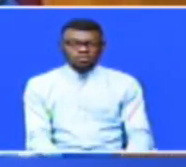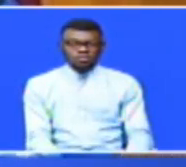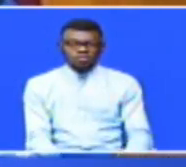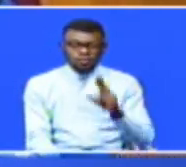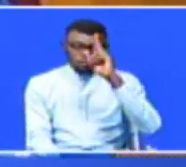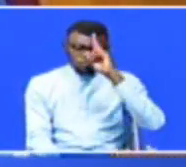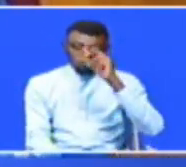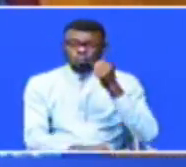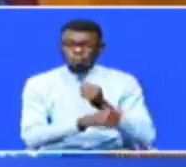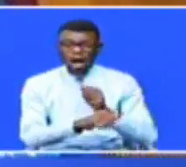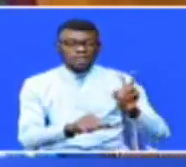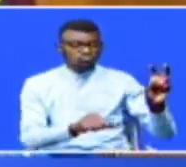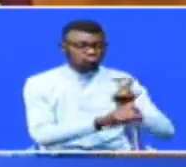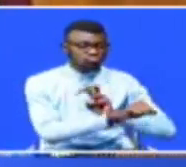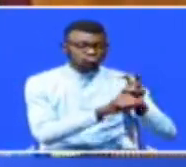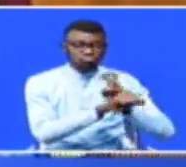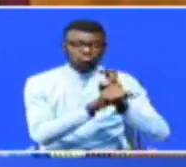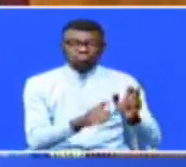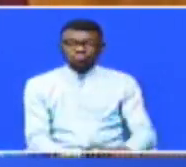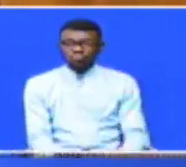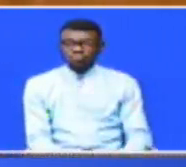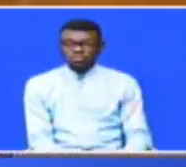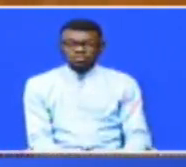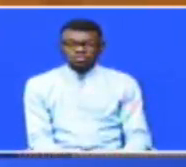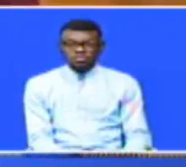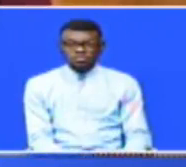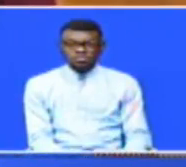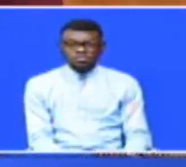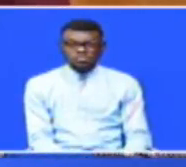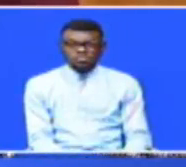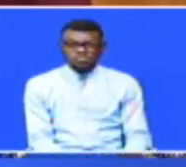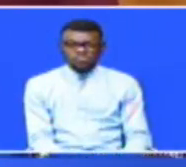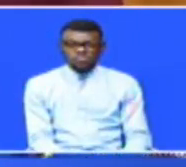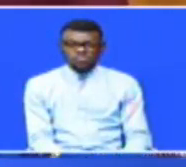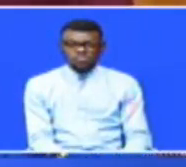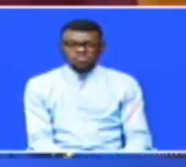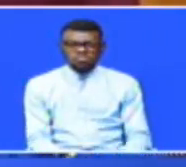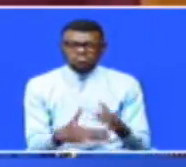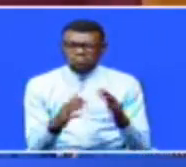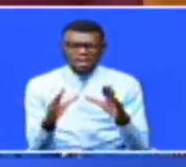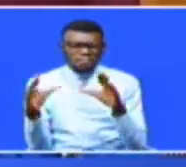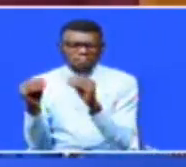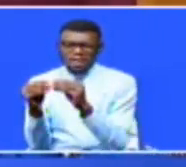officers on patrol encountered some rowdy